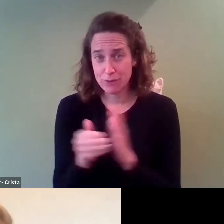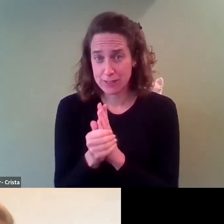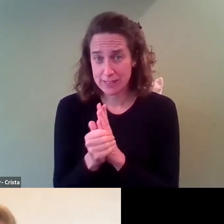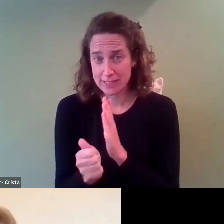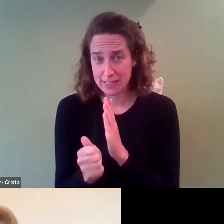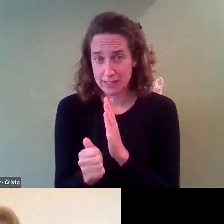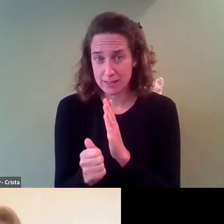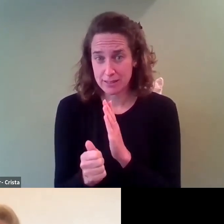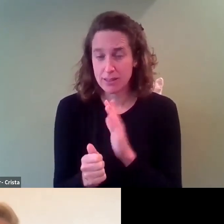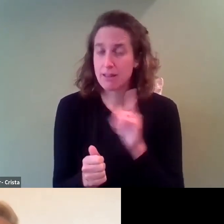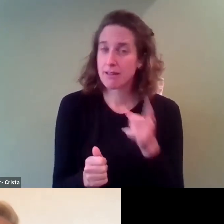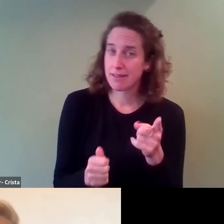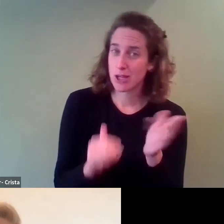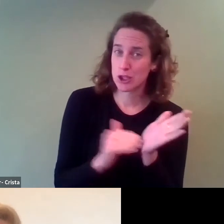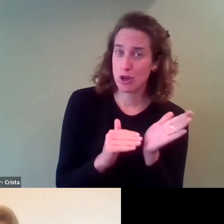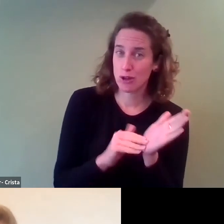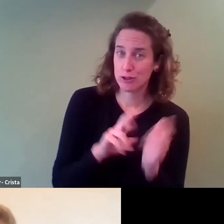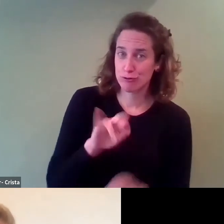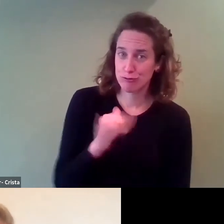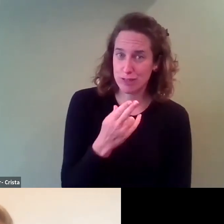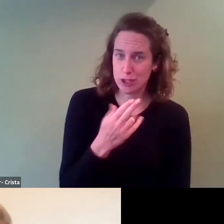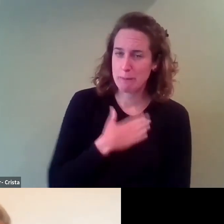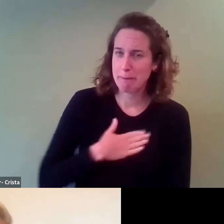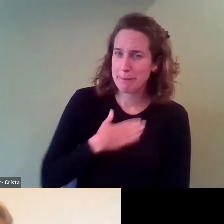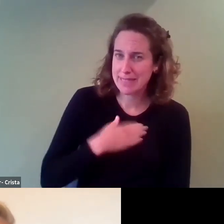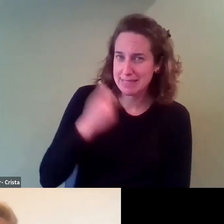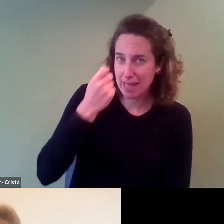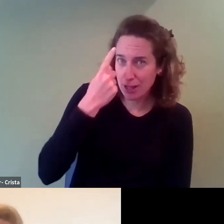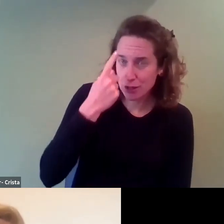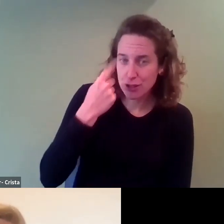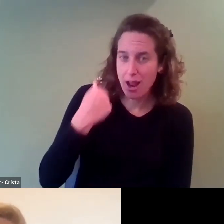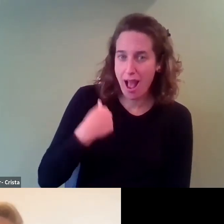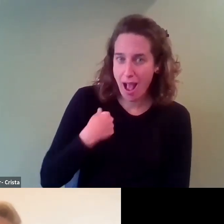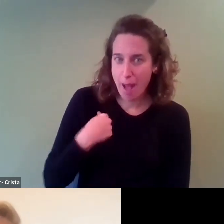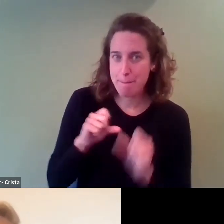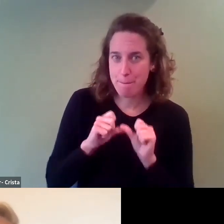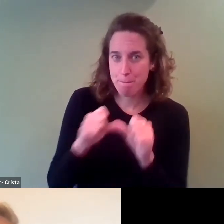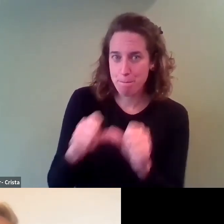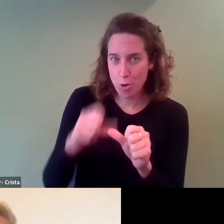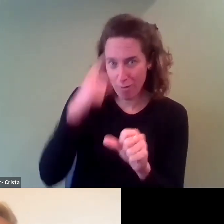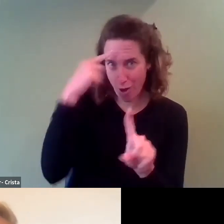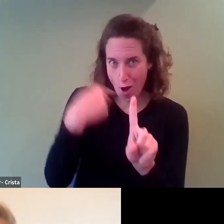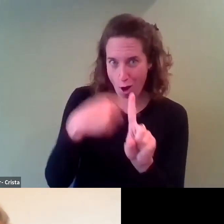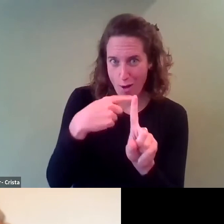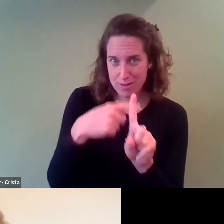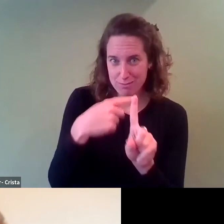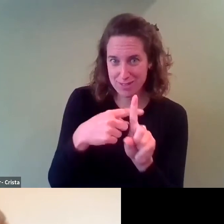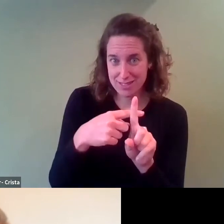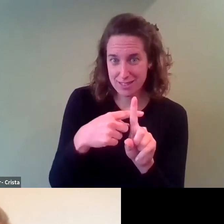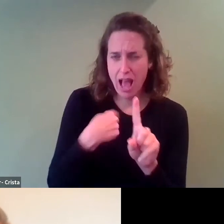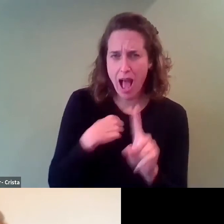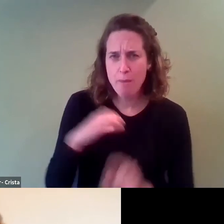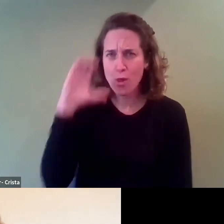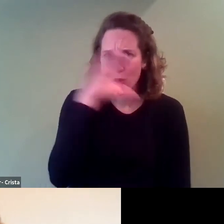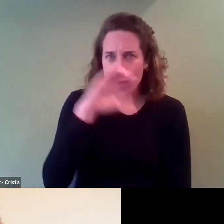please understand that as a pediatrician, I am a permanent optimist. And I am always looking for